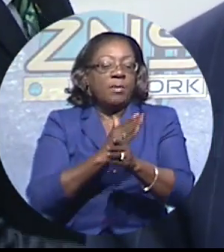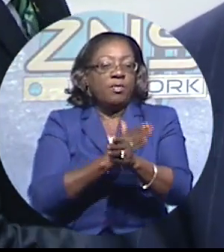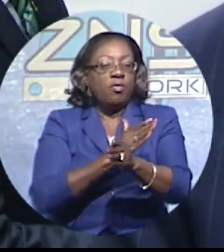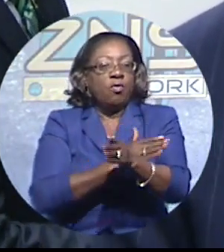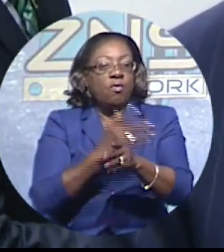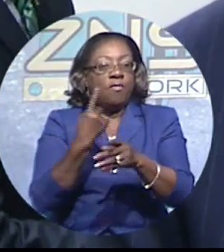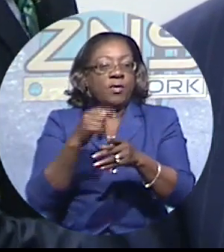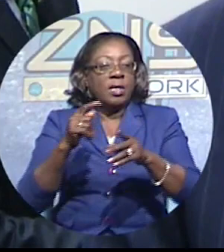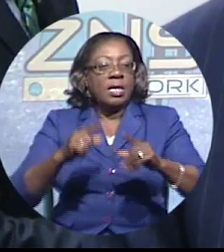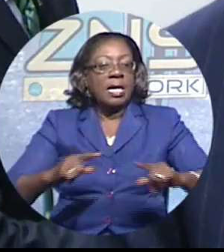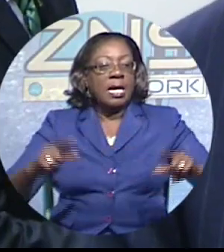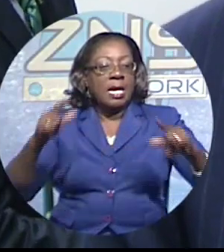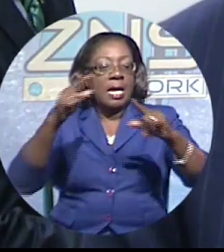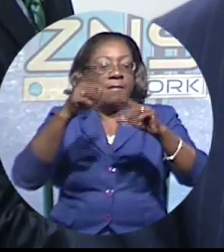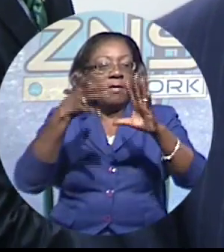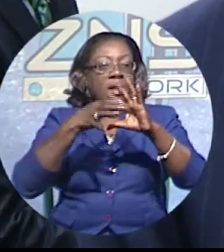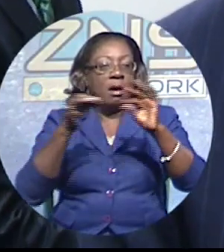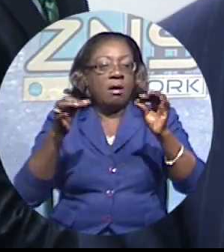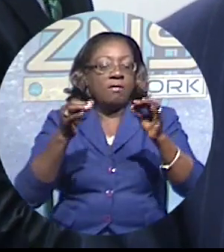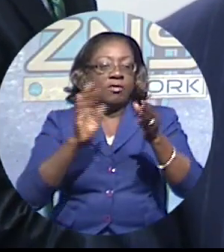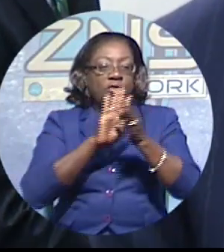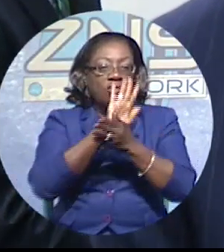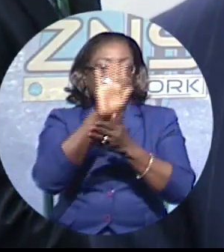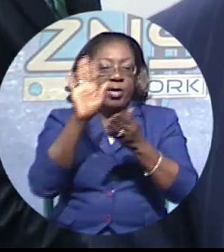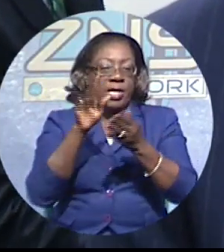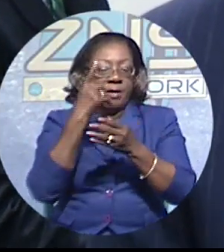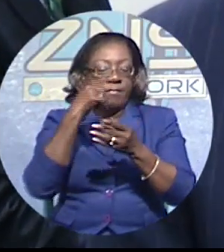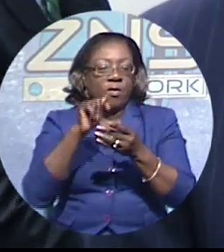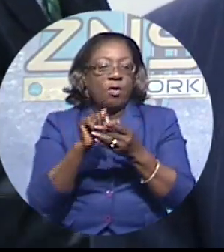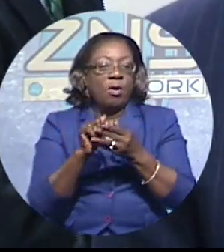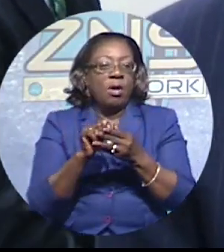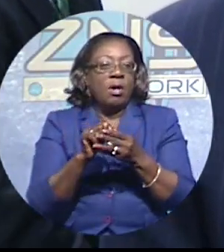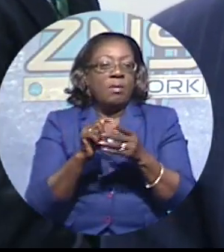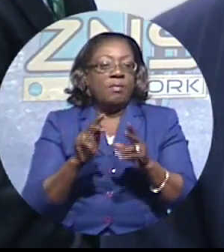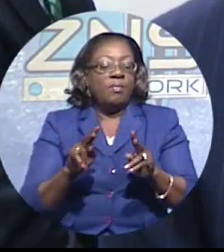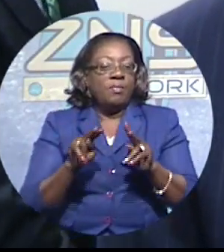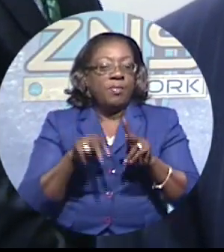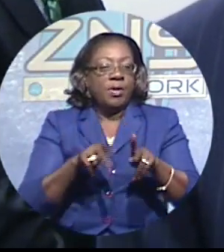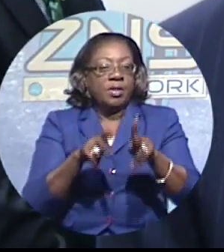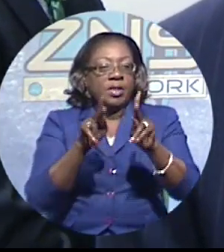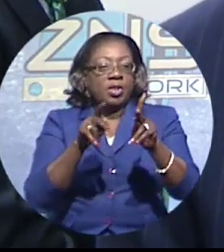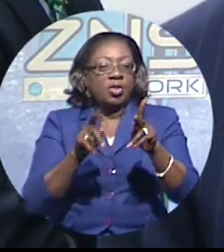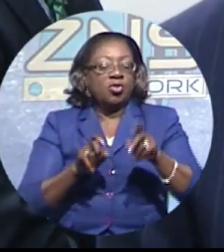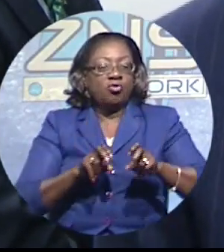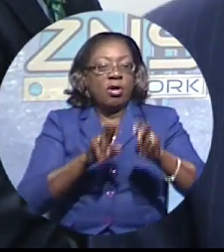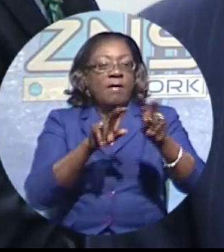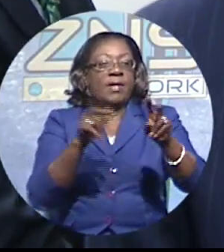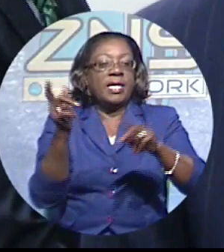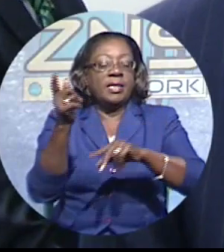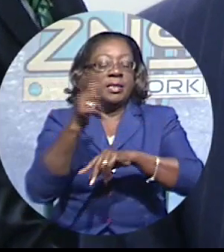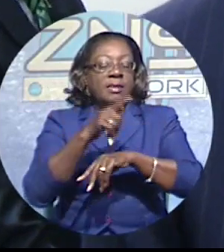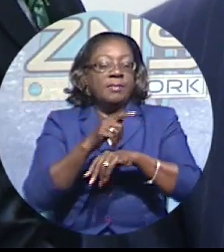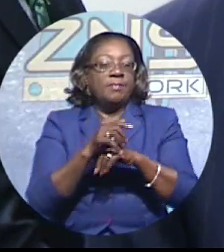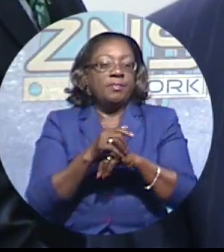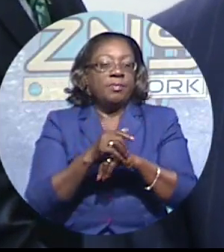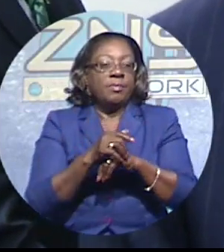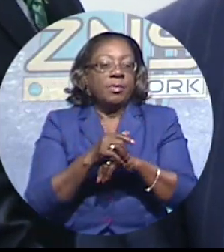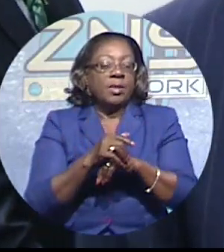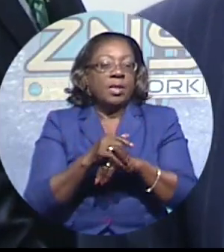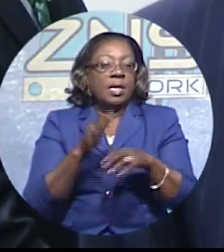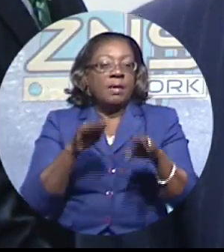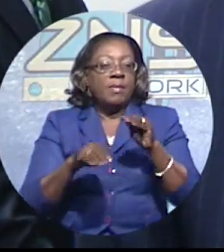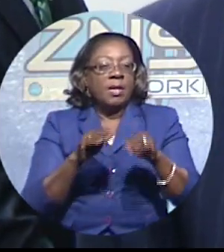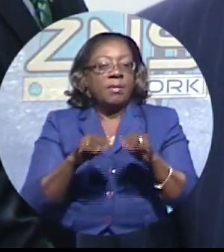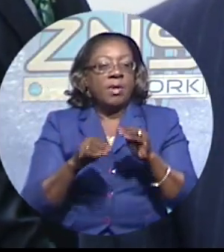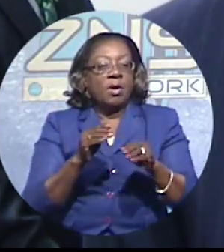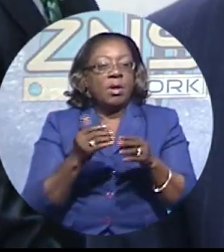the level of security screening for what we see as the most viable threats today. And those are the type of devices that may not